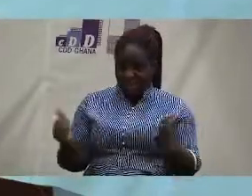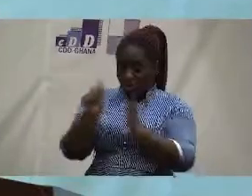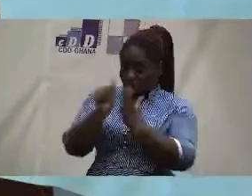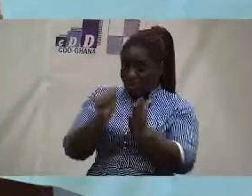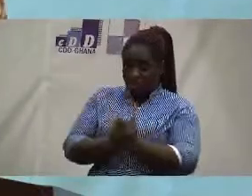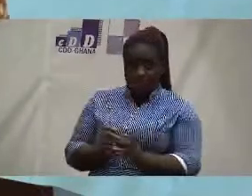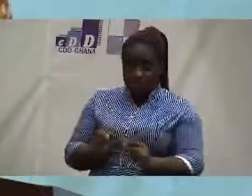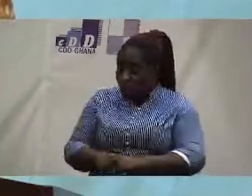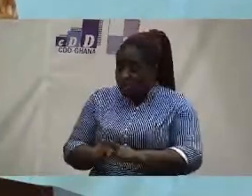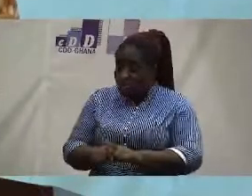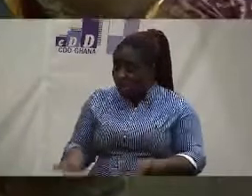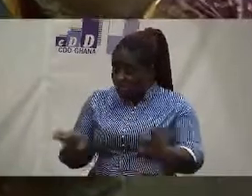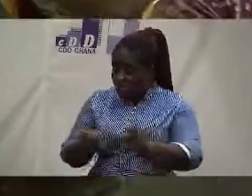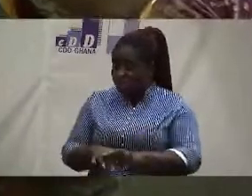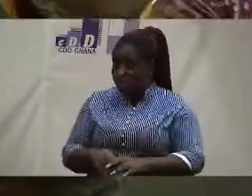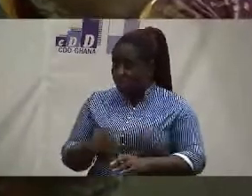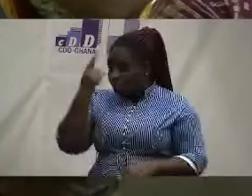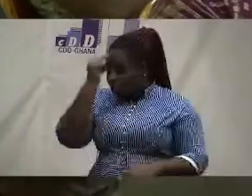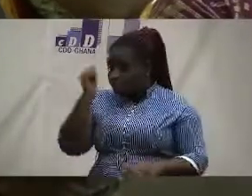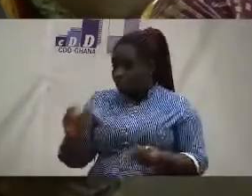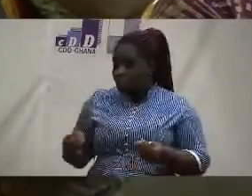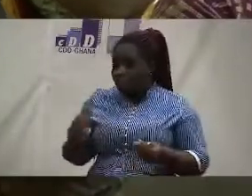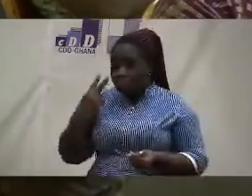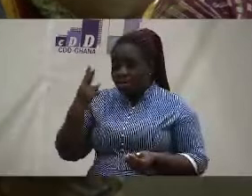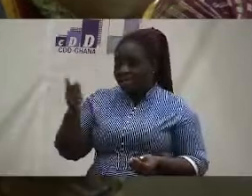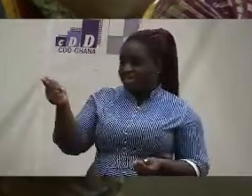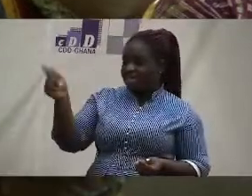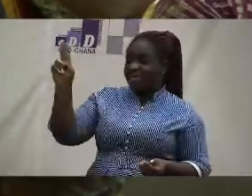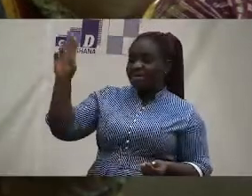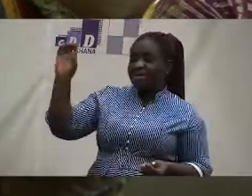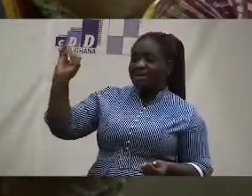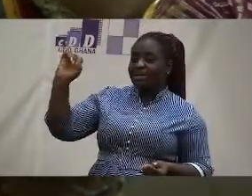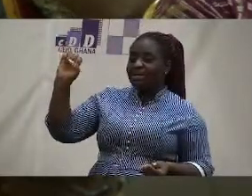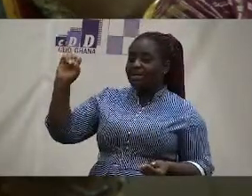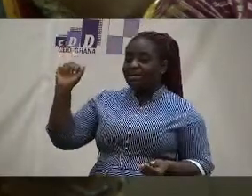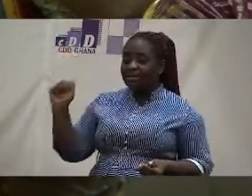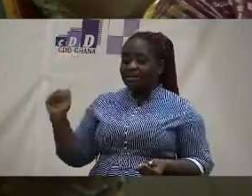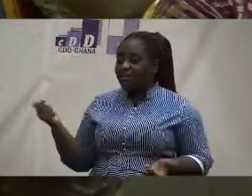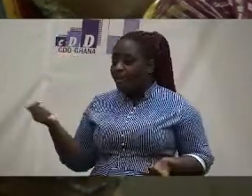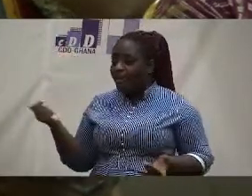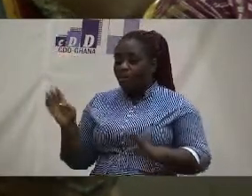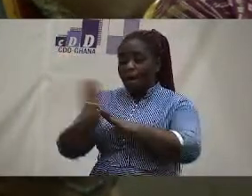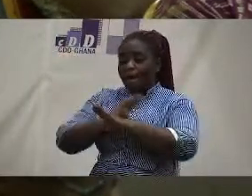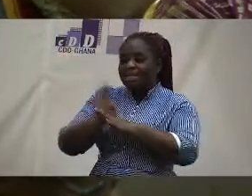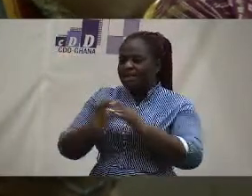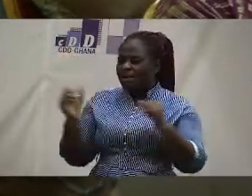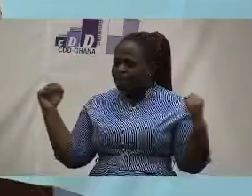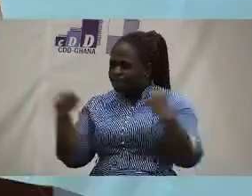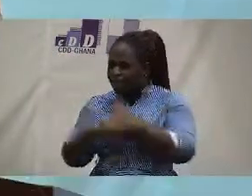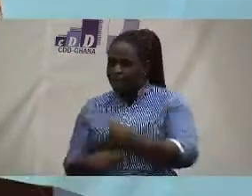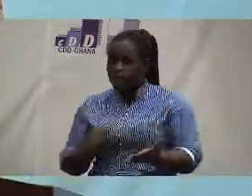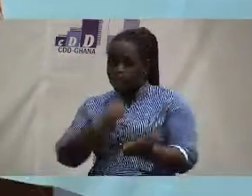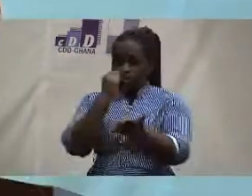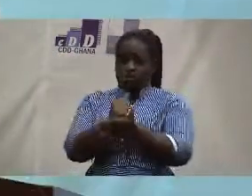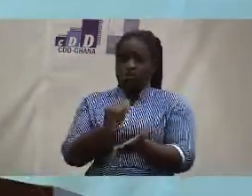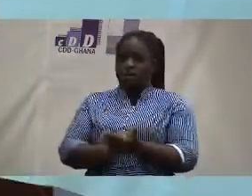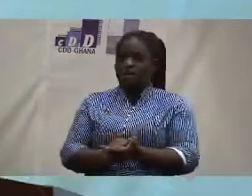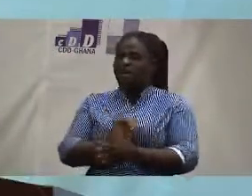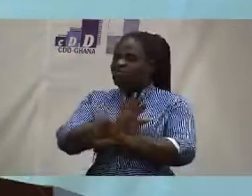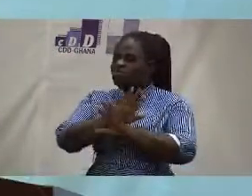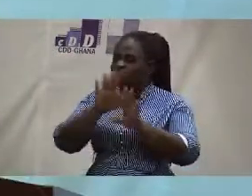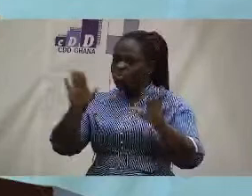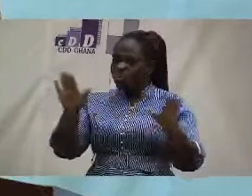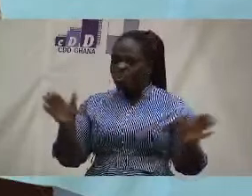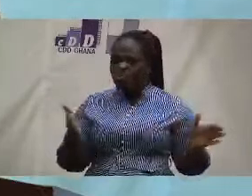also important, because when you look at Guinea, for instance, why the FNNDC was busy fighting to ensure there was no